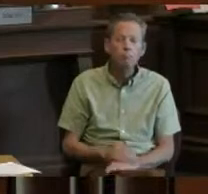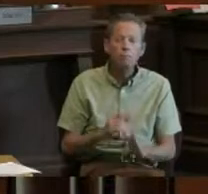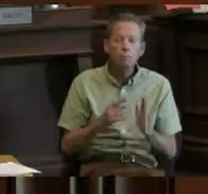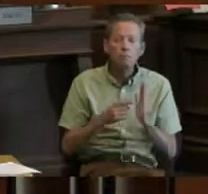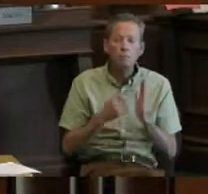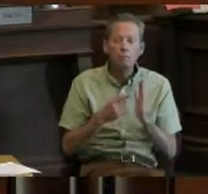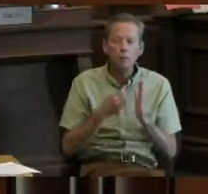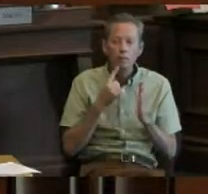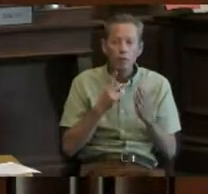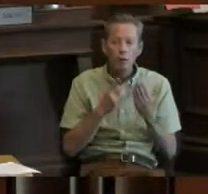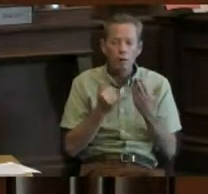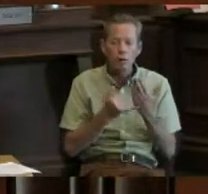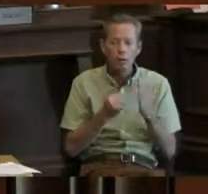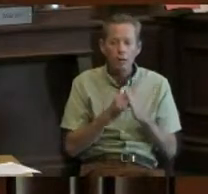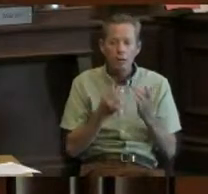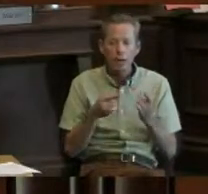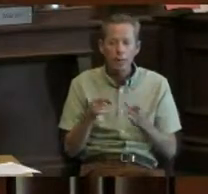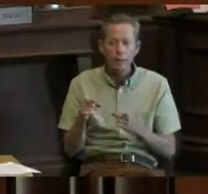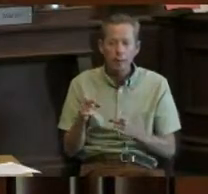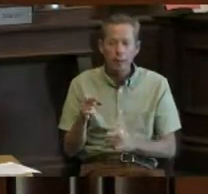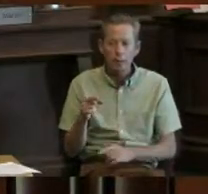projects that are going on or